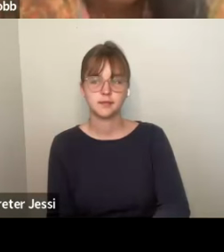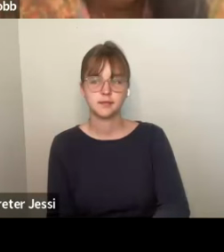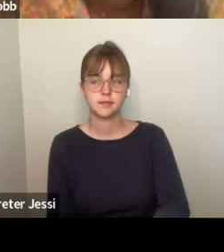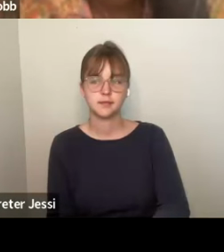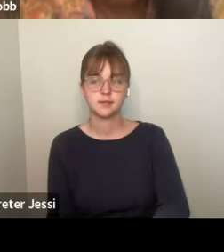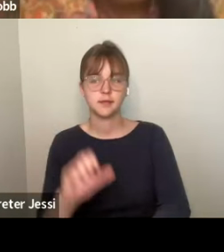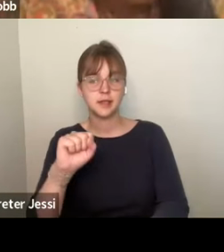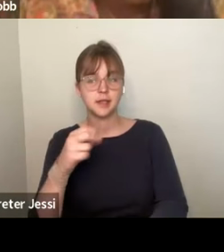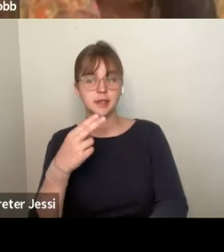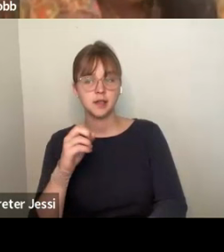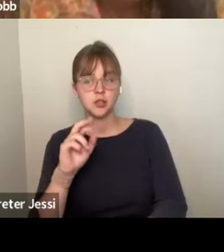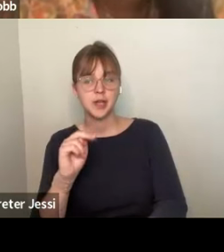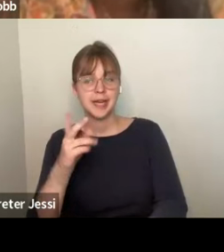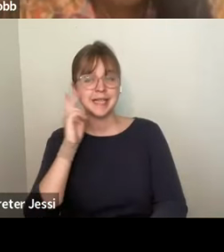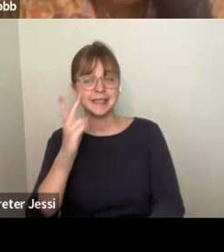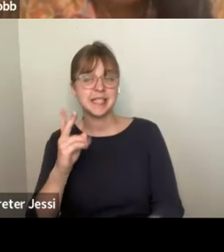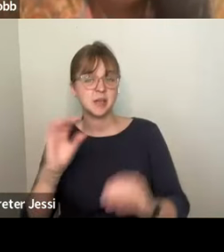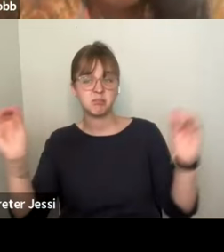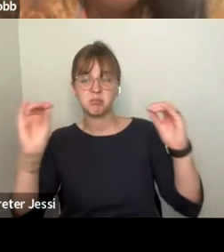Okay, not seeing any